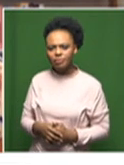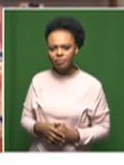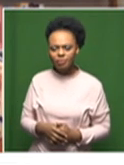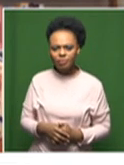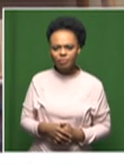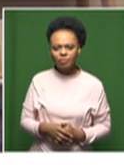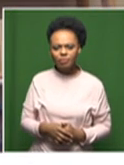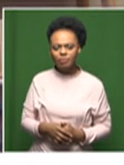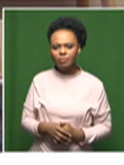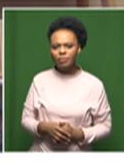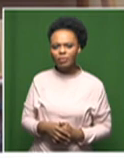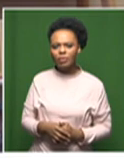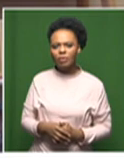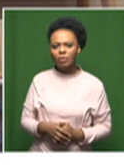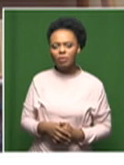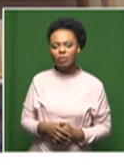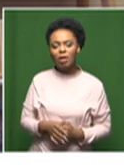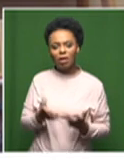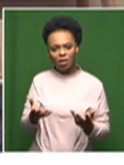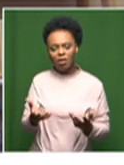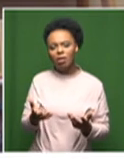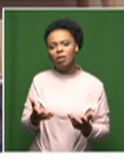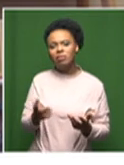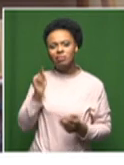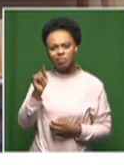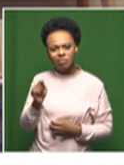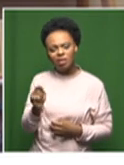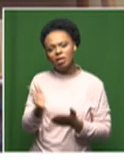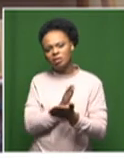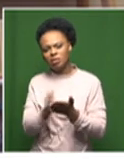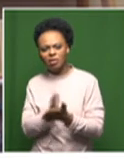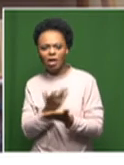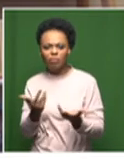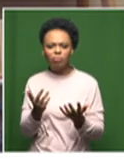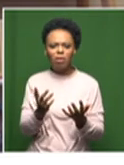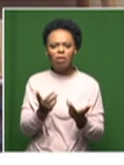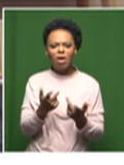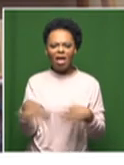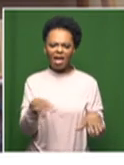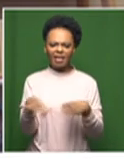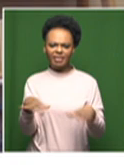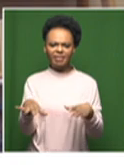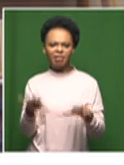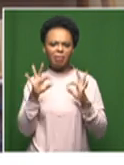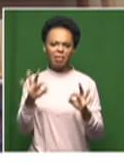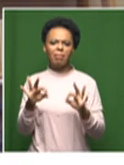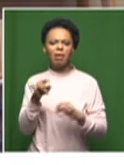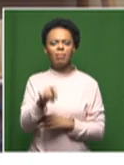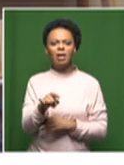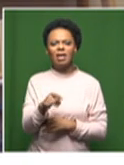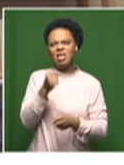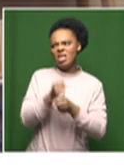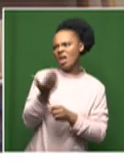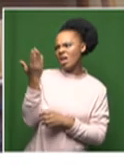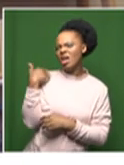The agreements, there were some of what they call sunset clauses that were active in the period of the 1990s, where the